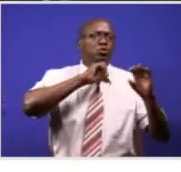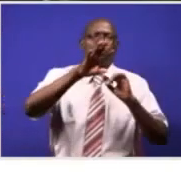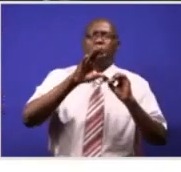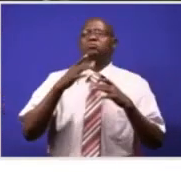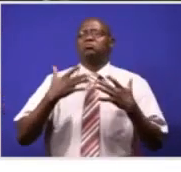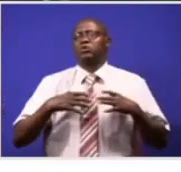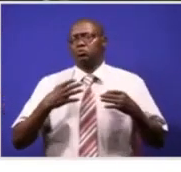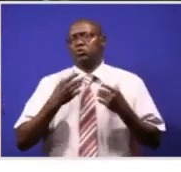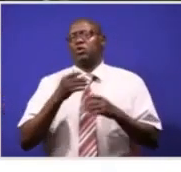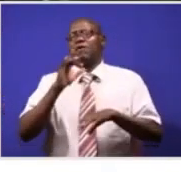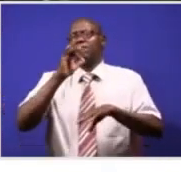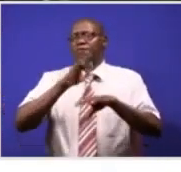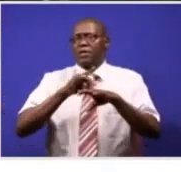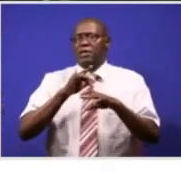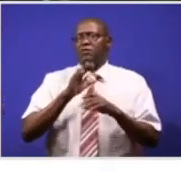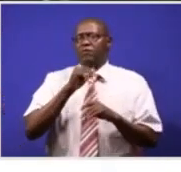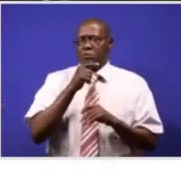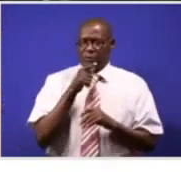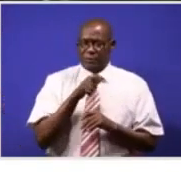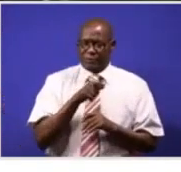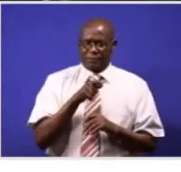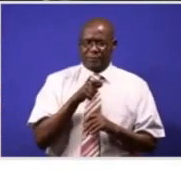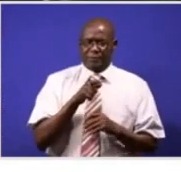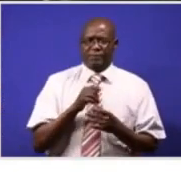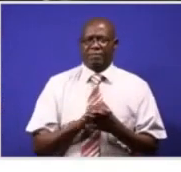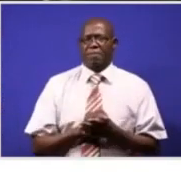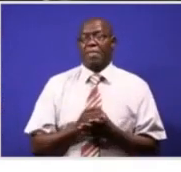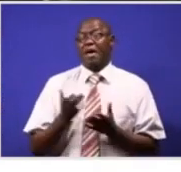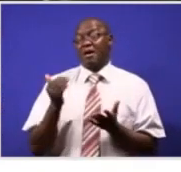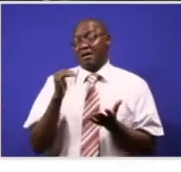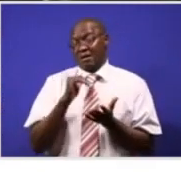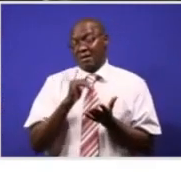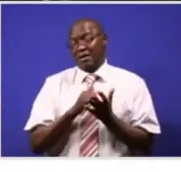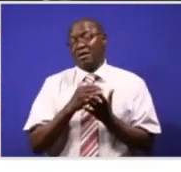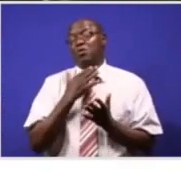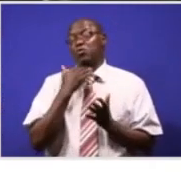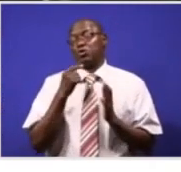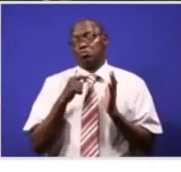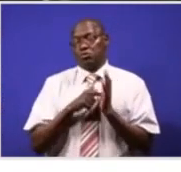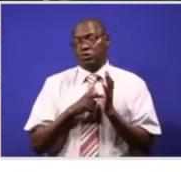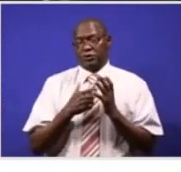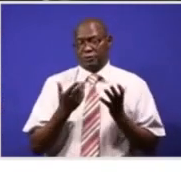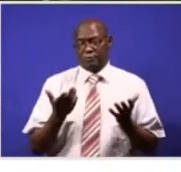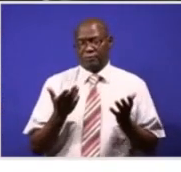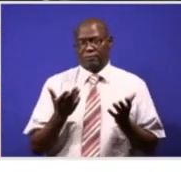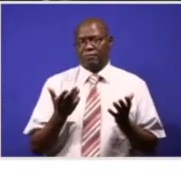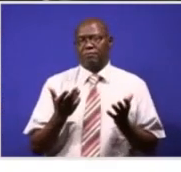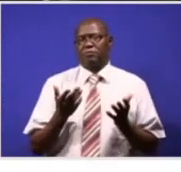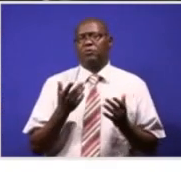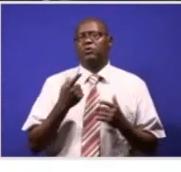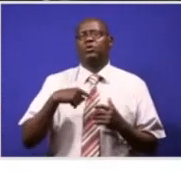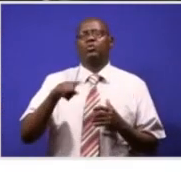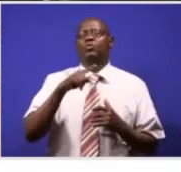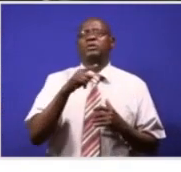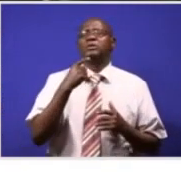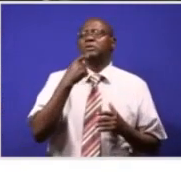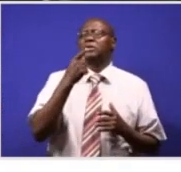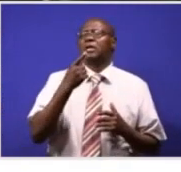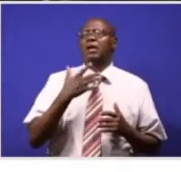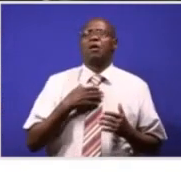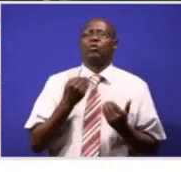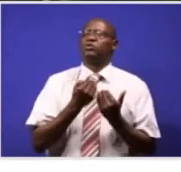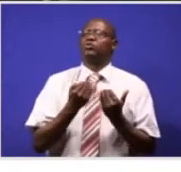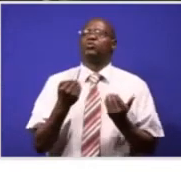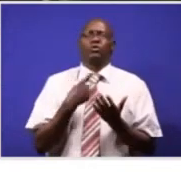affected by this. And again, I would like to point out, what are we telling our